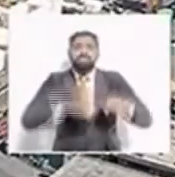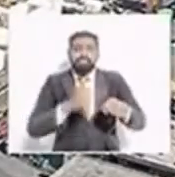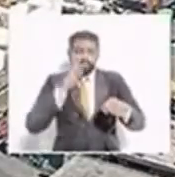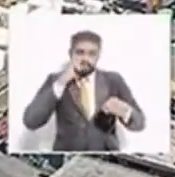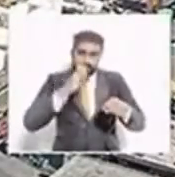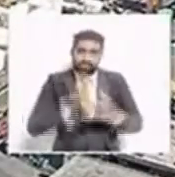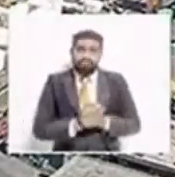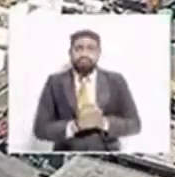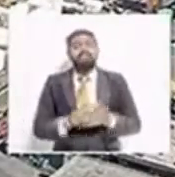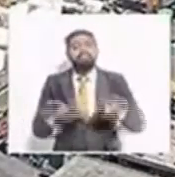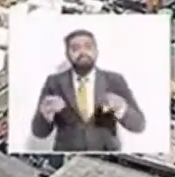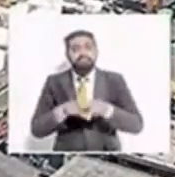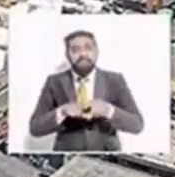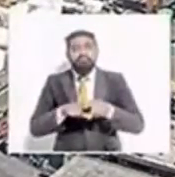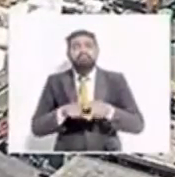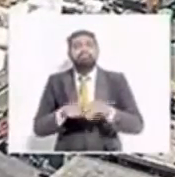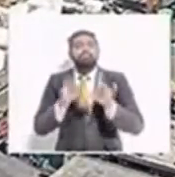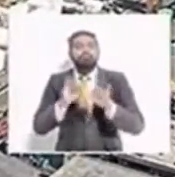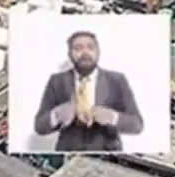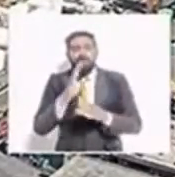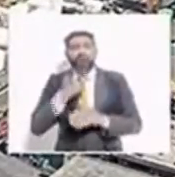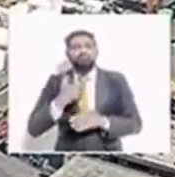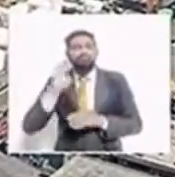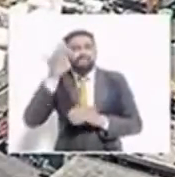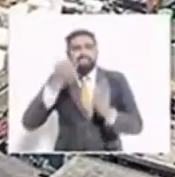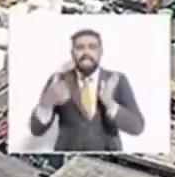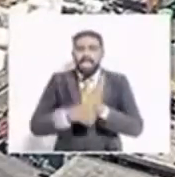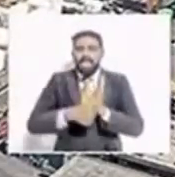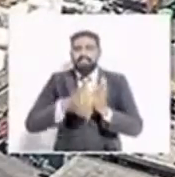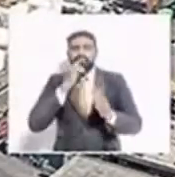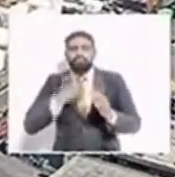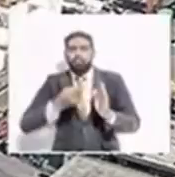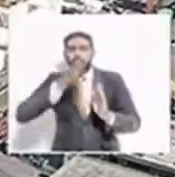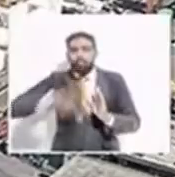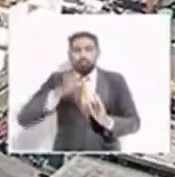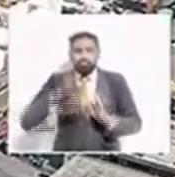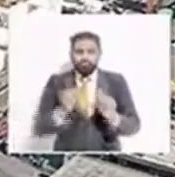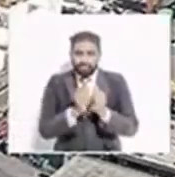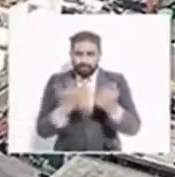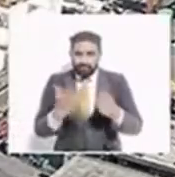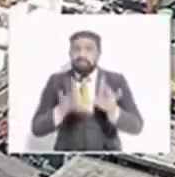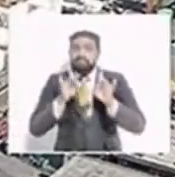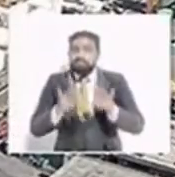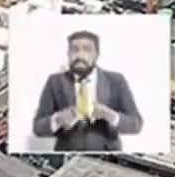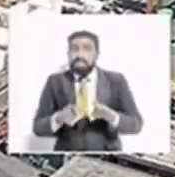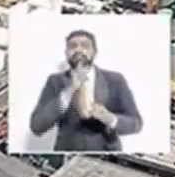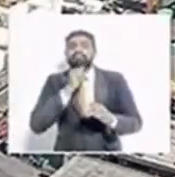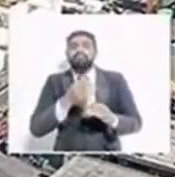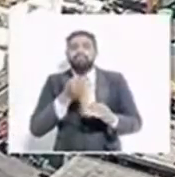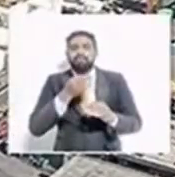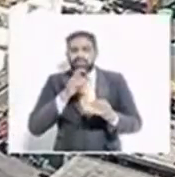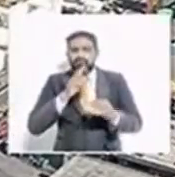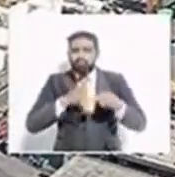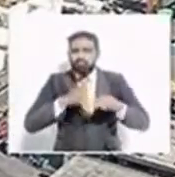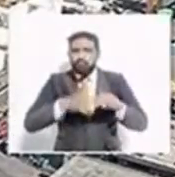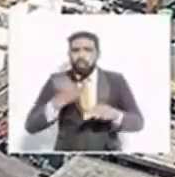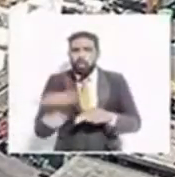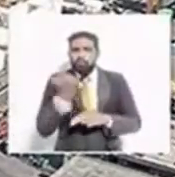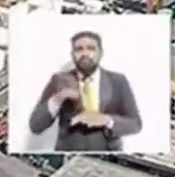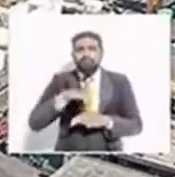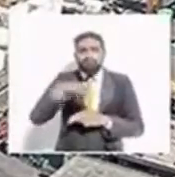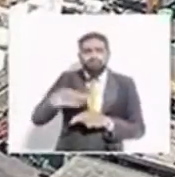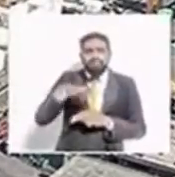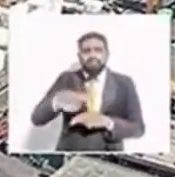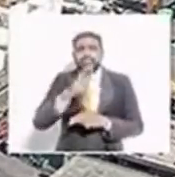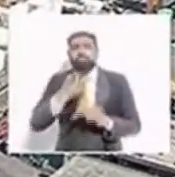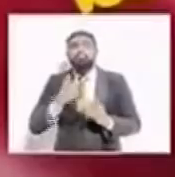acts for the governance of the Chinese-built port city project. China enjoys a majority stake in the Hambantota